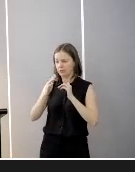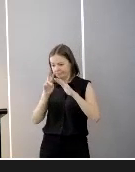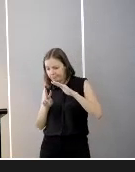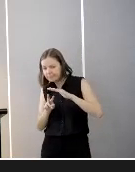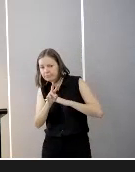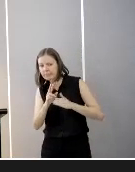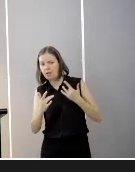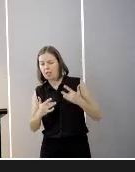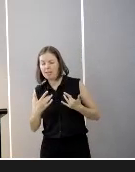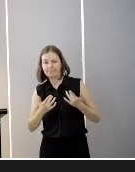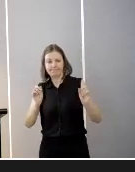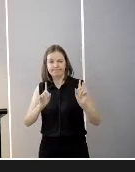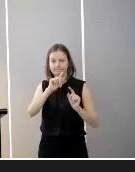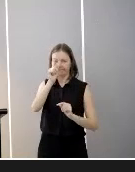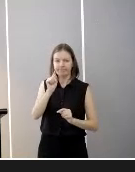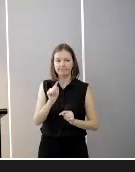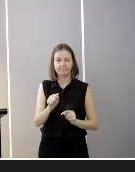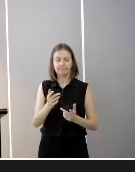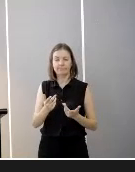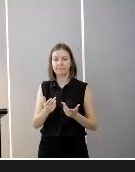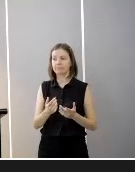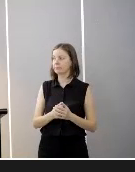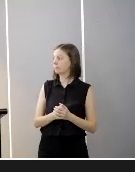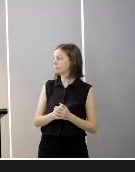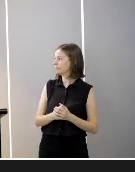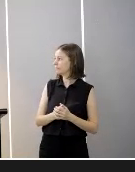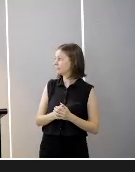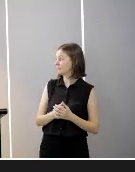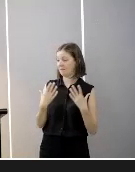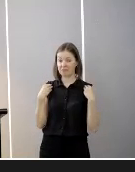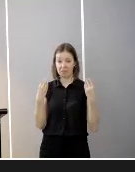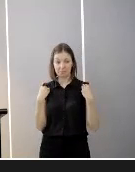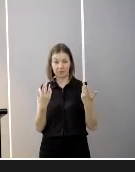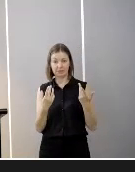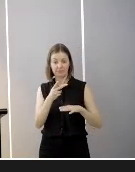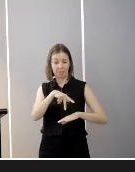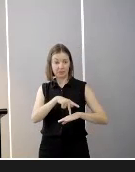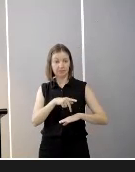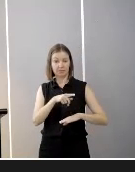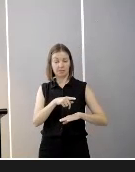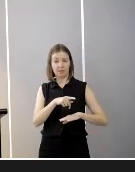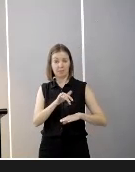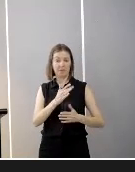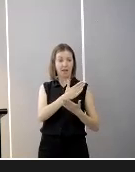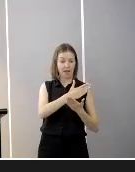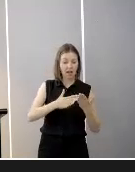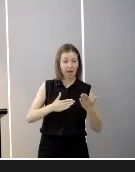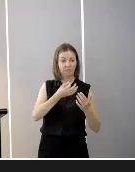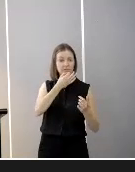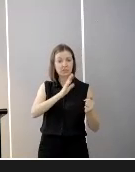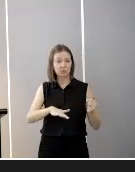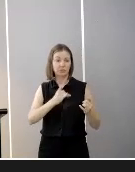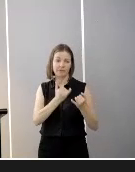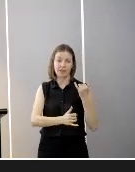like. And in certain places, you know, in the Philippines, as many as half of the children and young people who are surveyed about this are